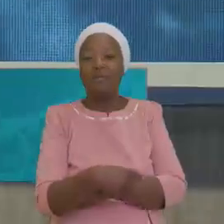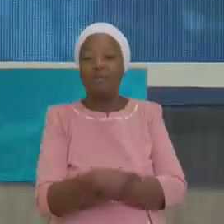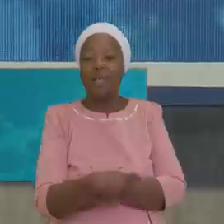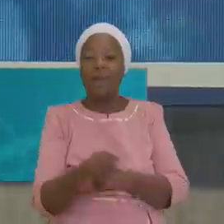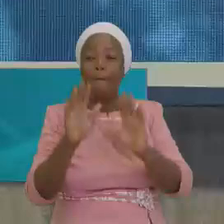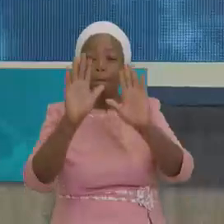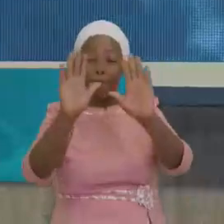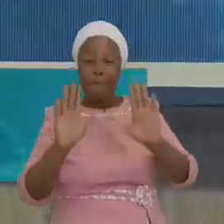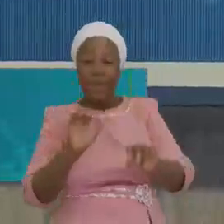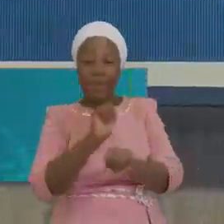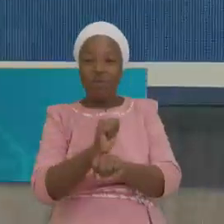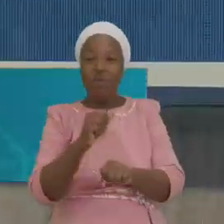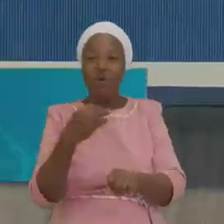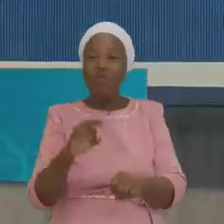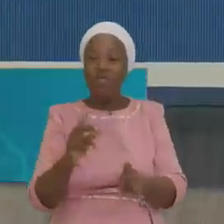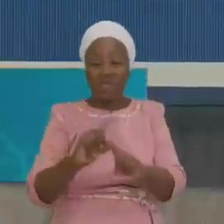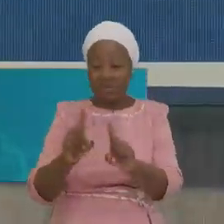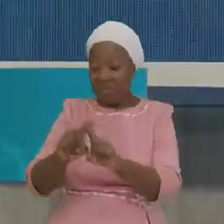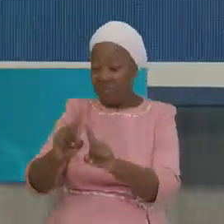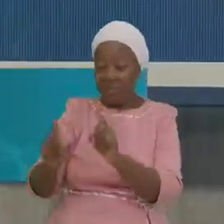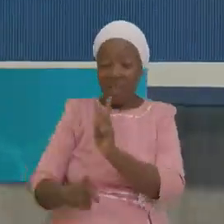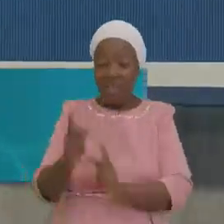Miracle of all kinds is just today.